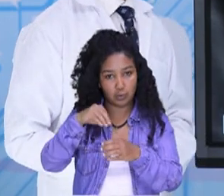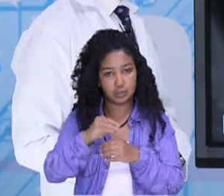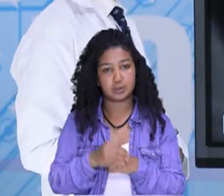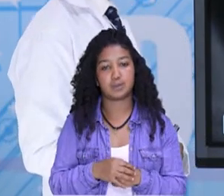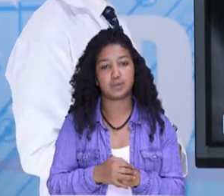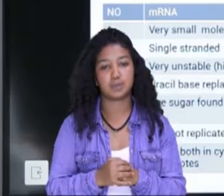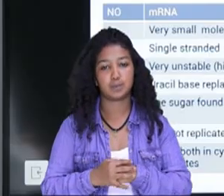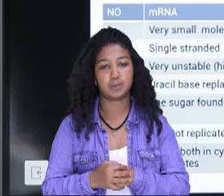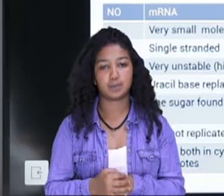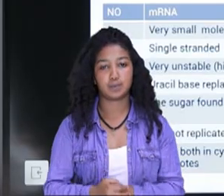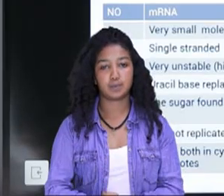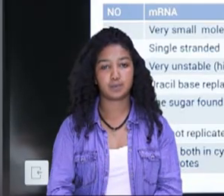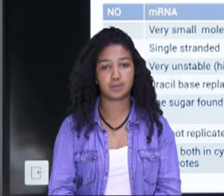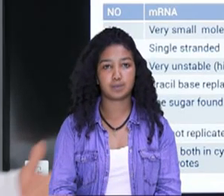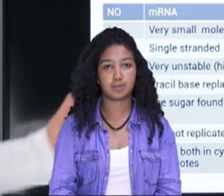Deoxyribose sugar.